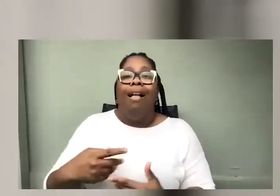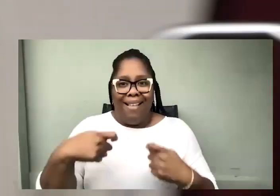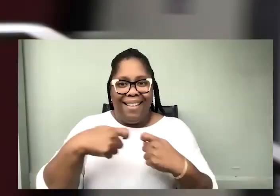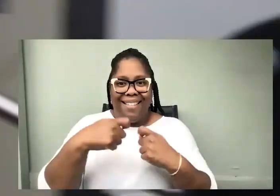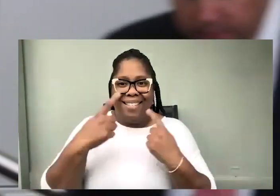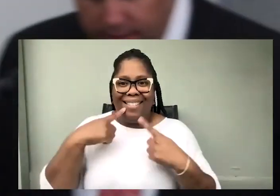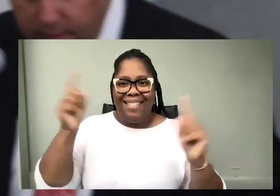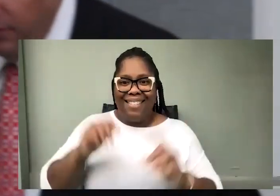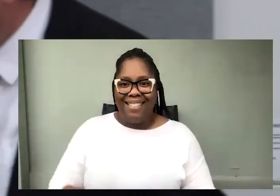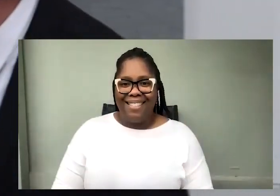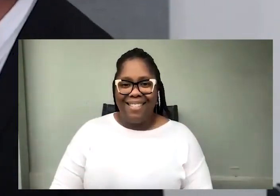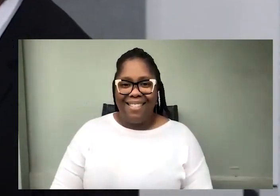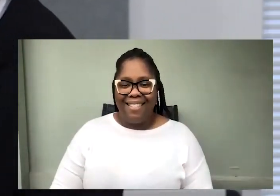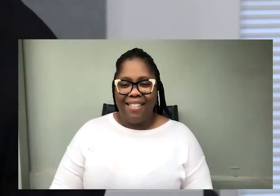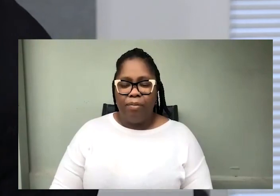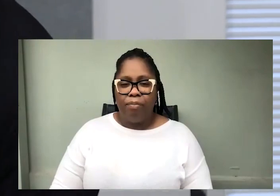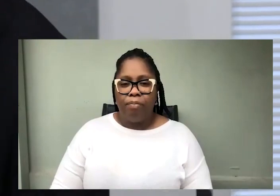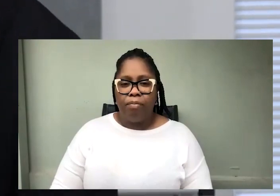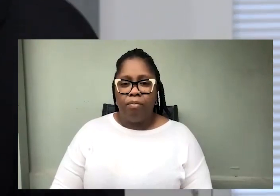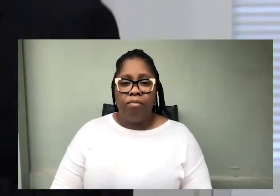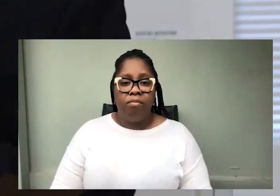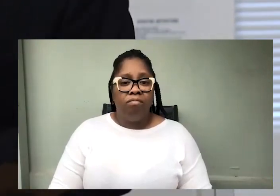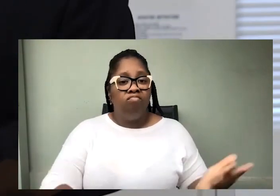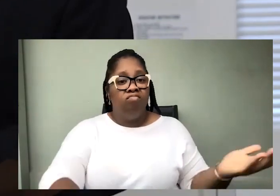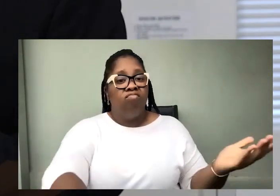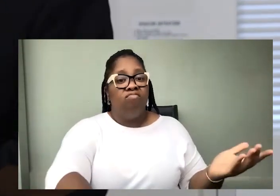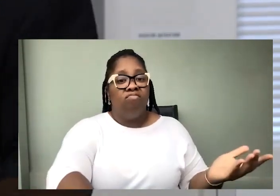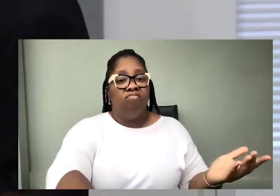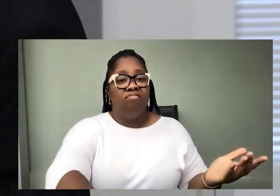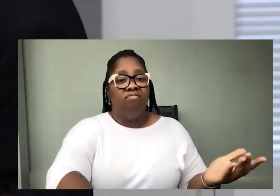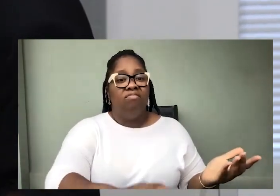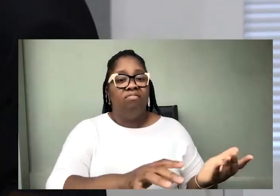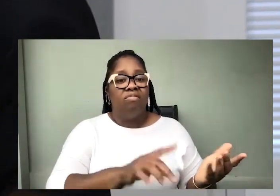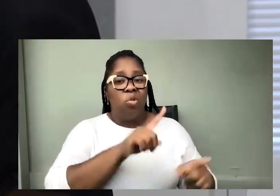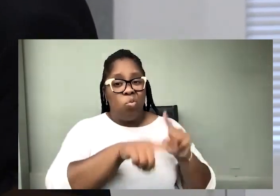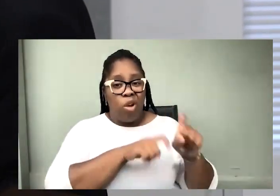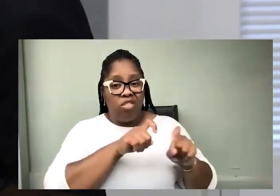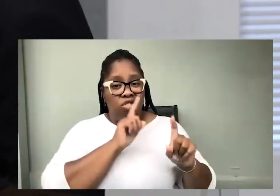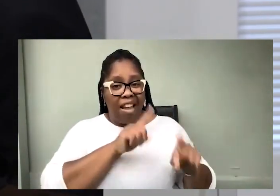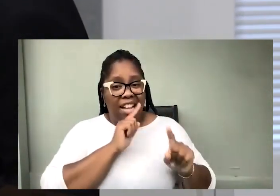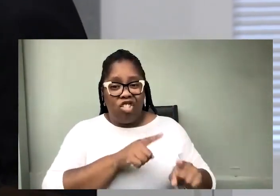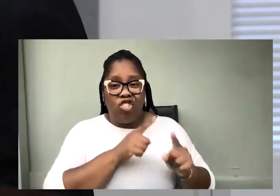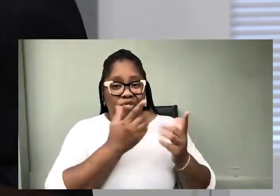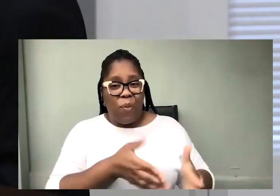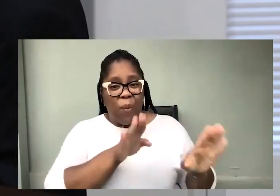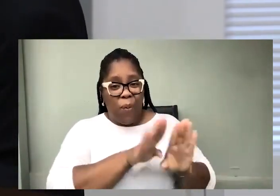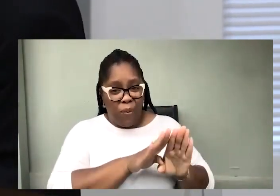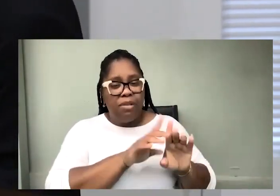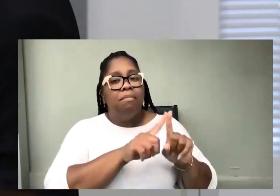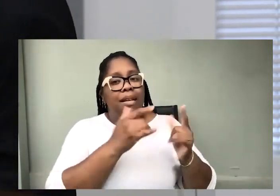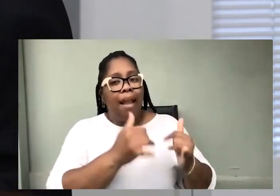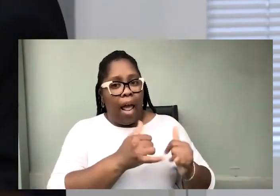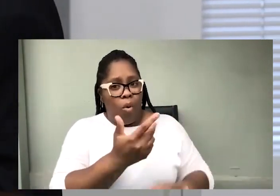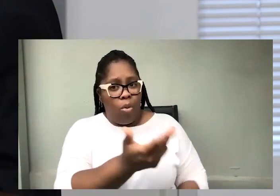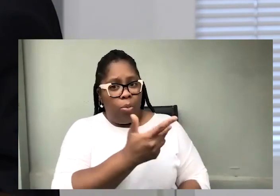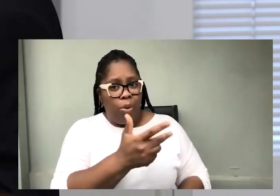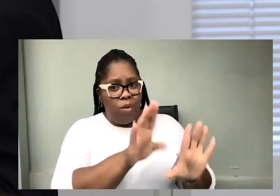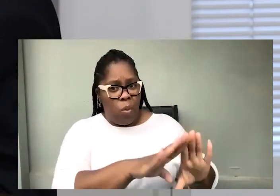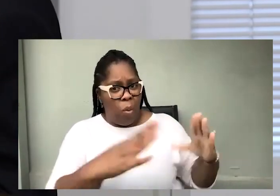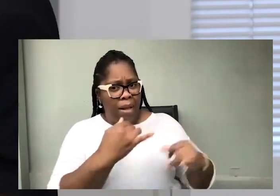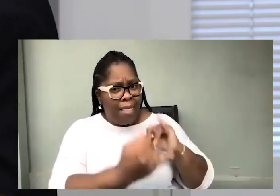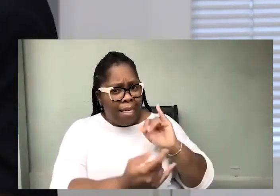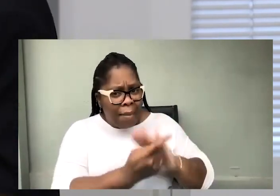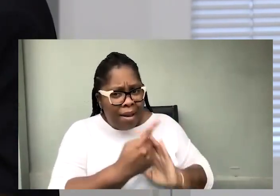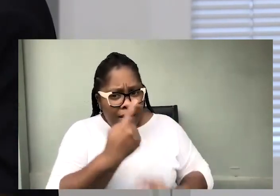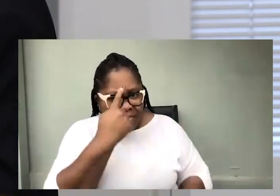Well, that does it for our ability to do questions and answer. I wanted to open it up for the three of you. If you had any last minute